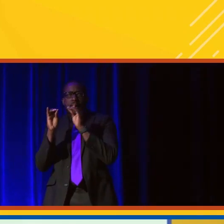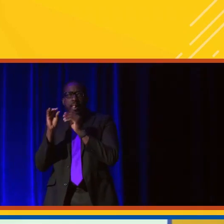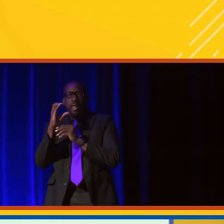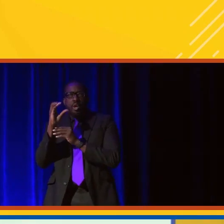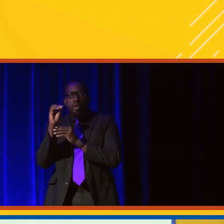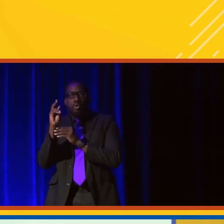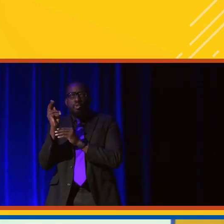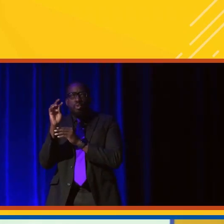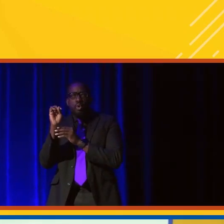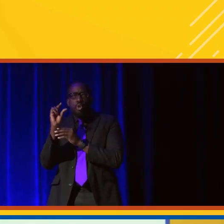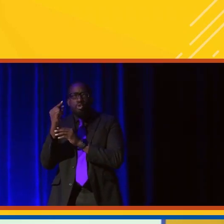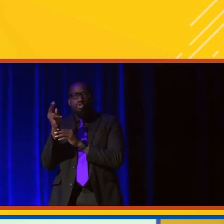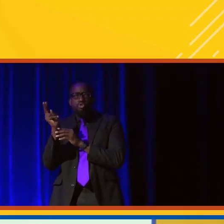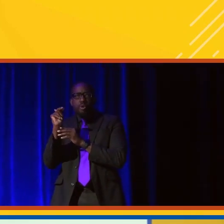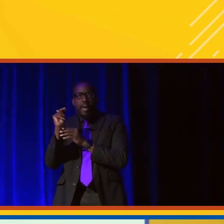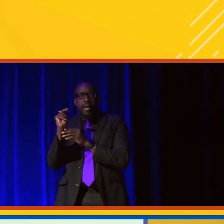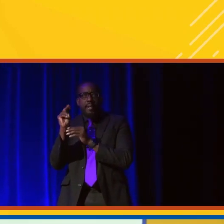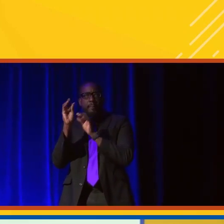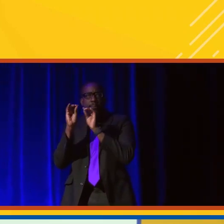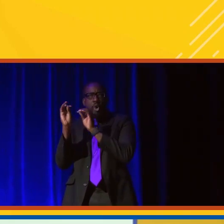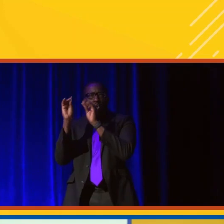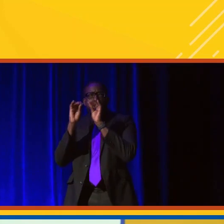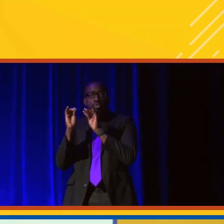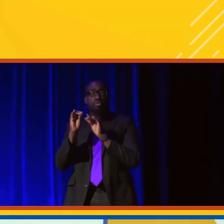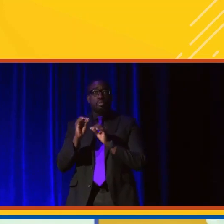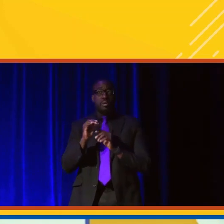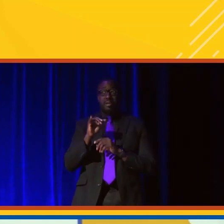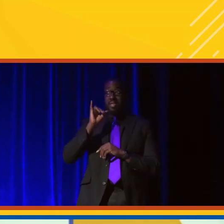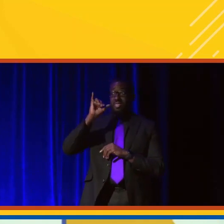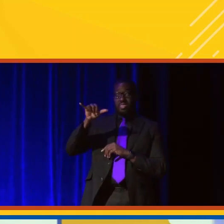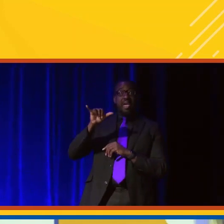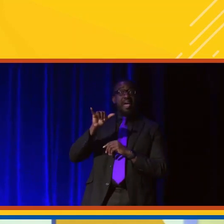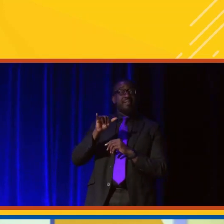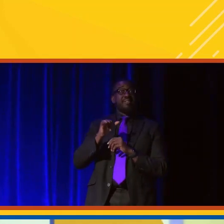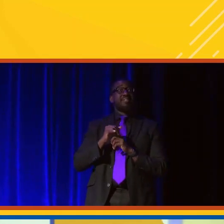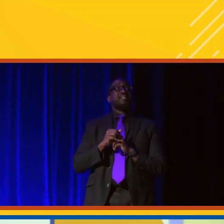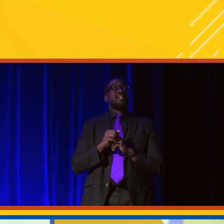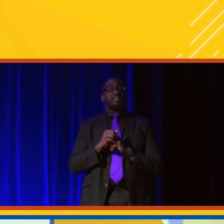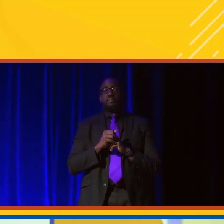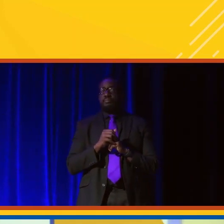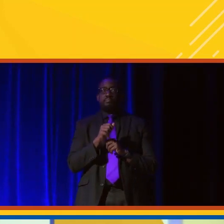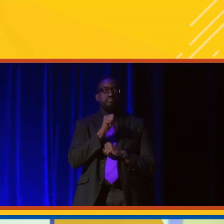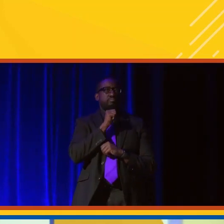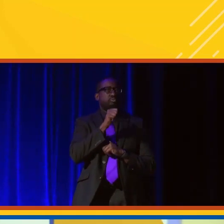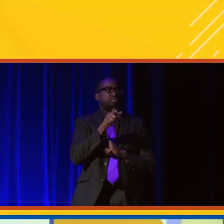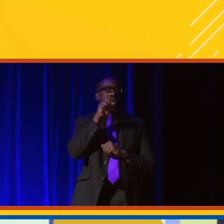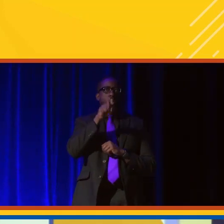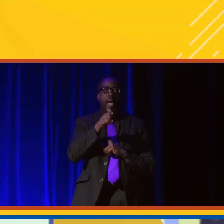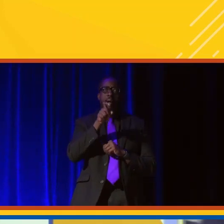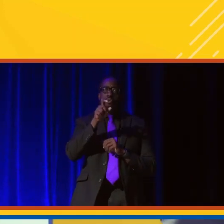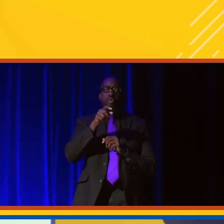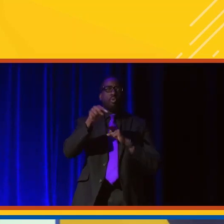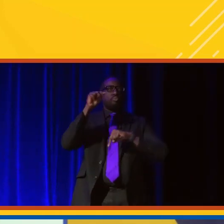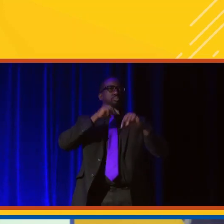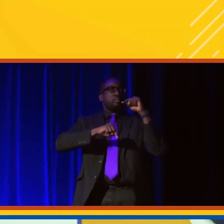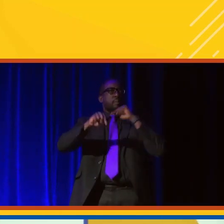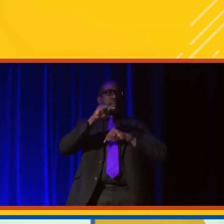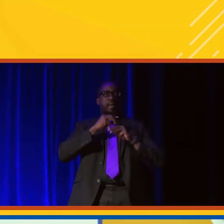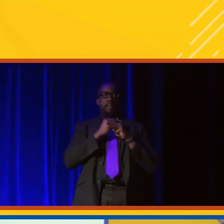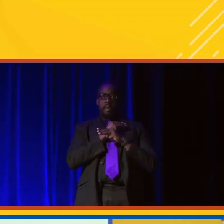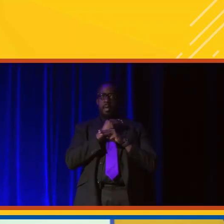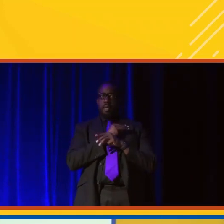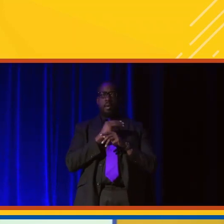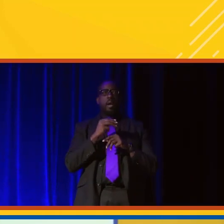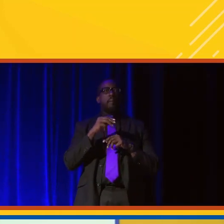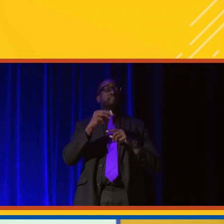want a method that does that directly. If you do that, you don't have to do back mapping, you don't have the multi-scale workflow, you don't